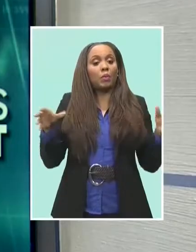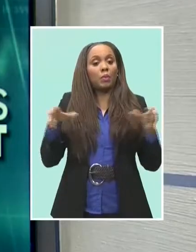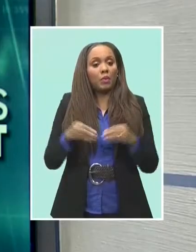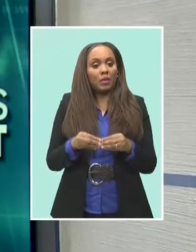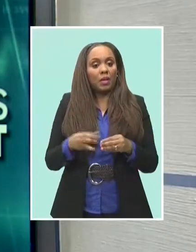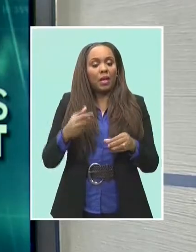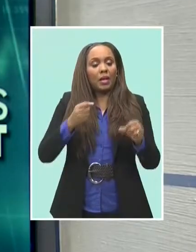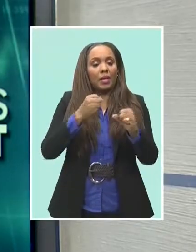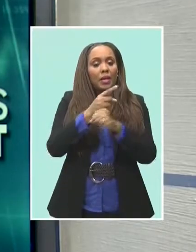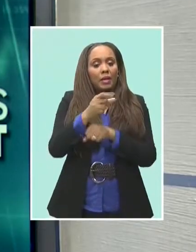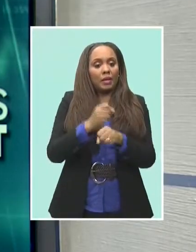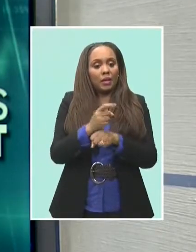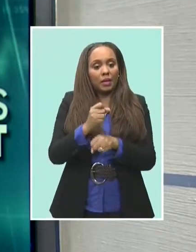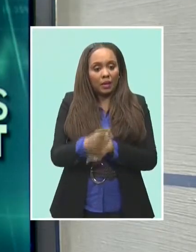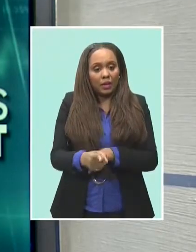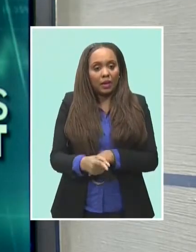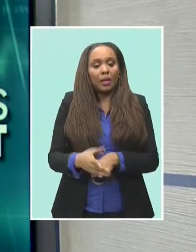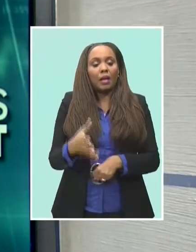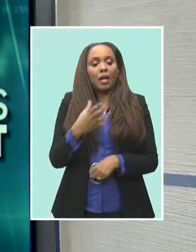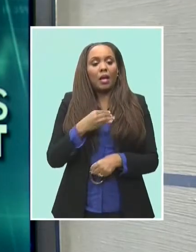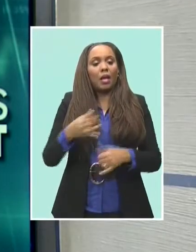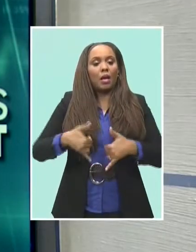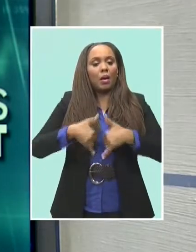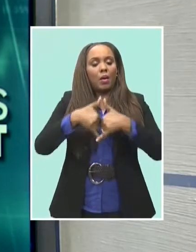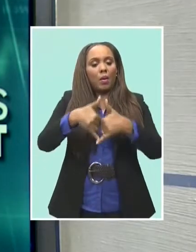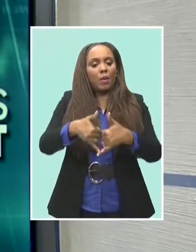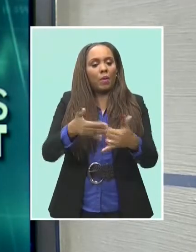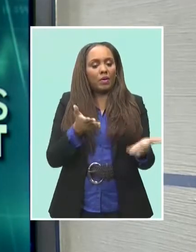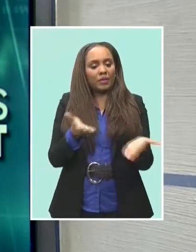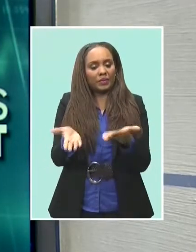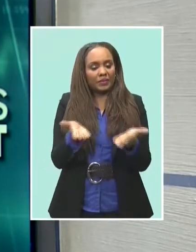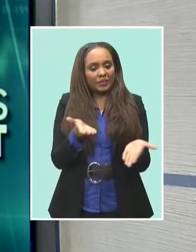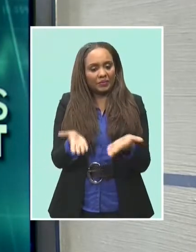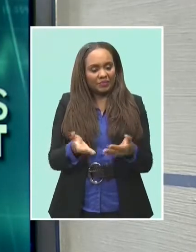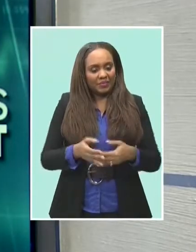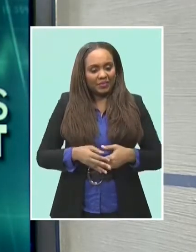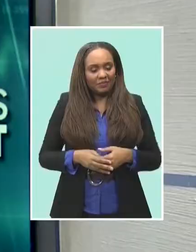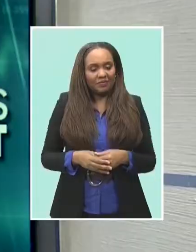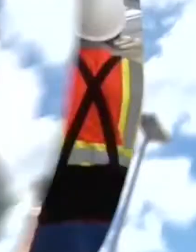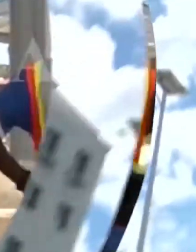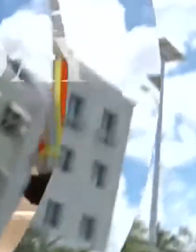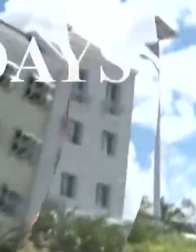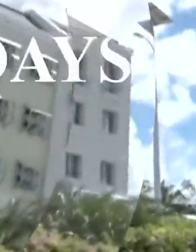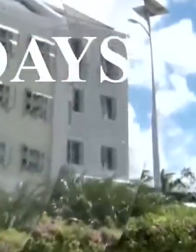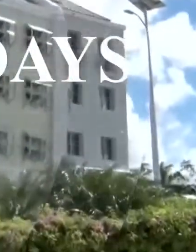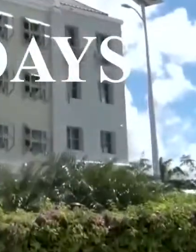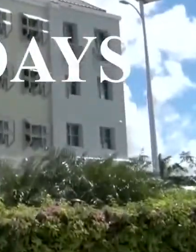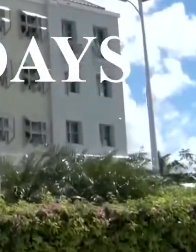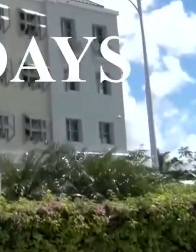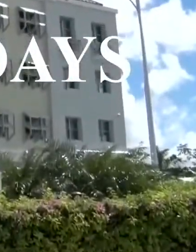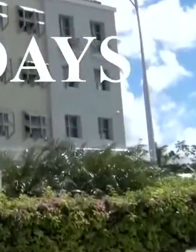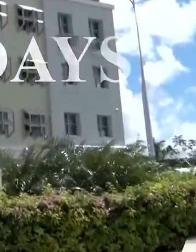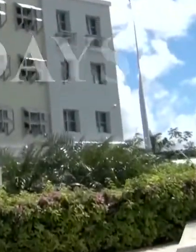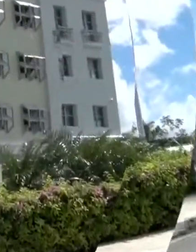Action, Youth Symposium, and the annual General Meeting and Awards Ceremony.